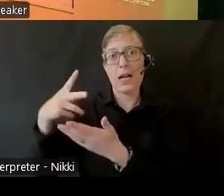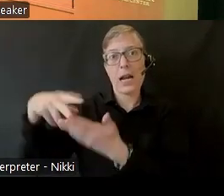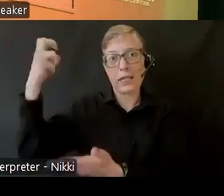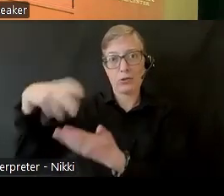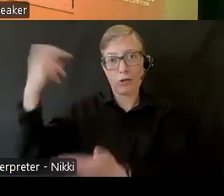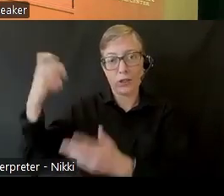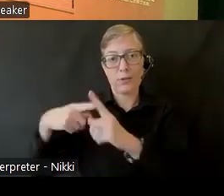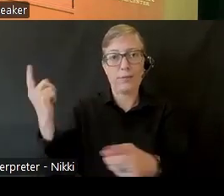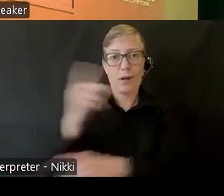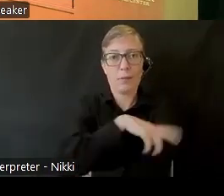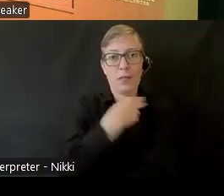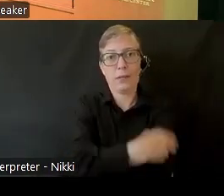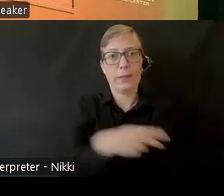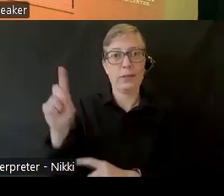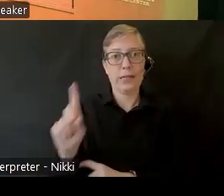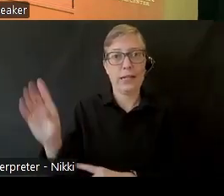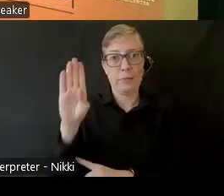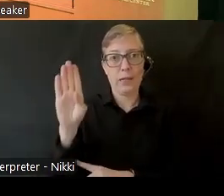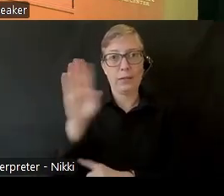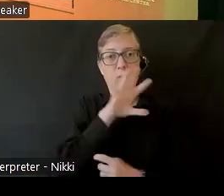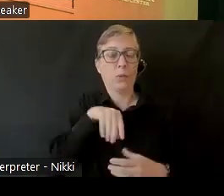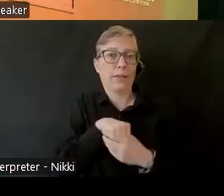databases as part of the Q core.